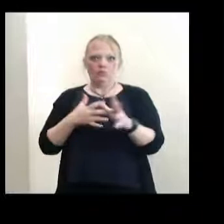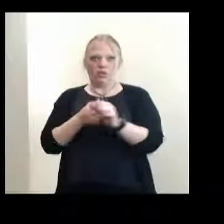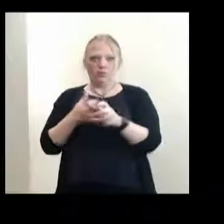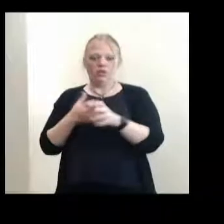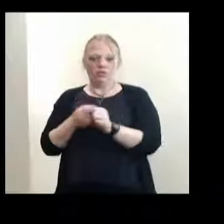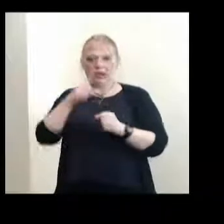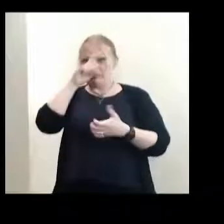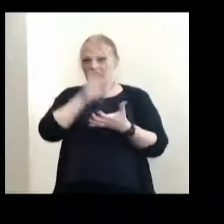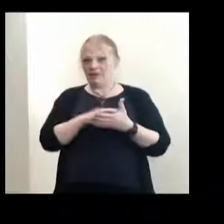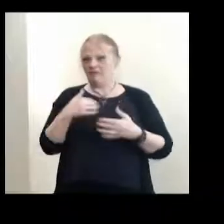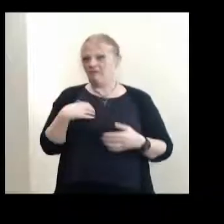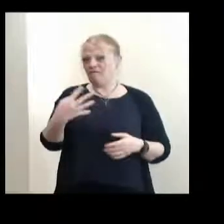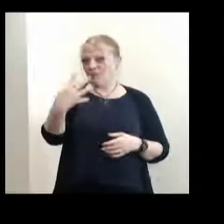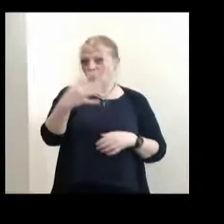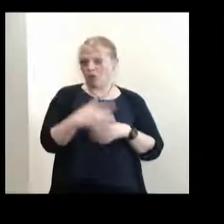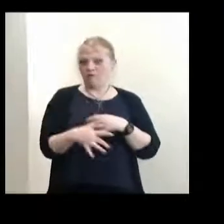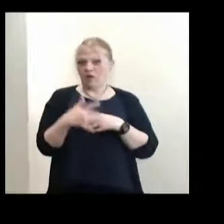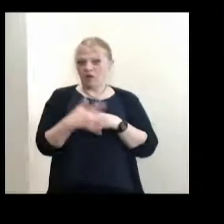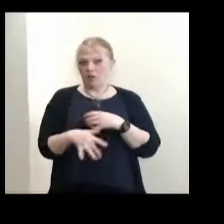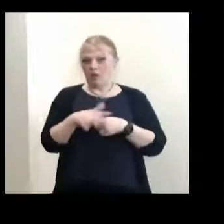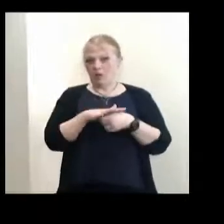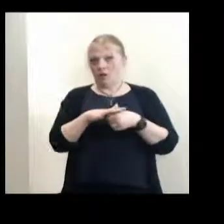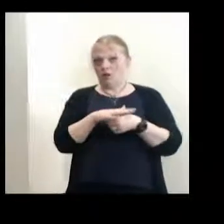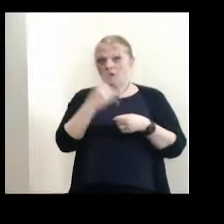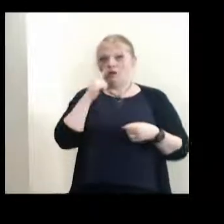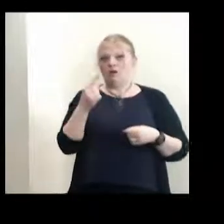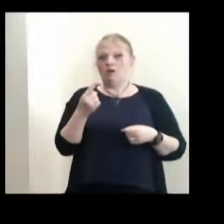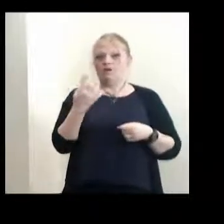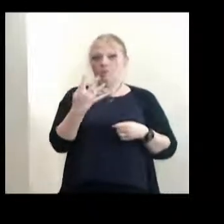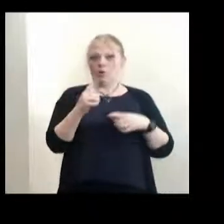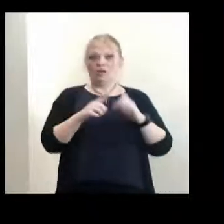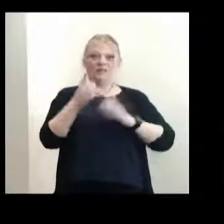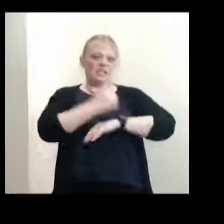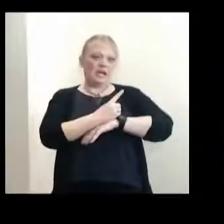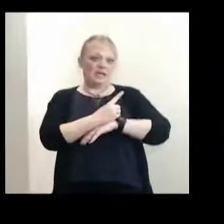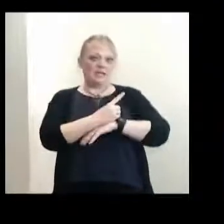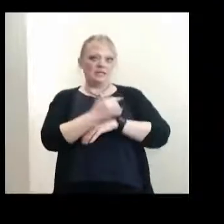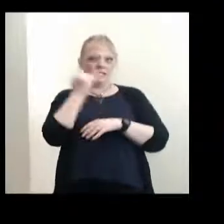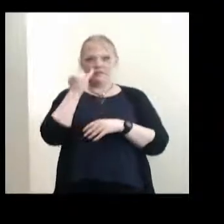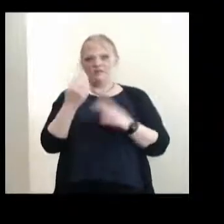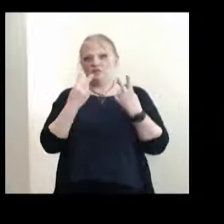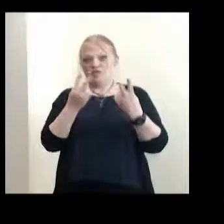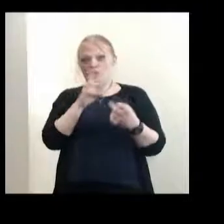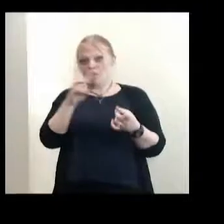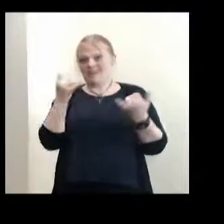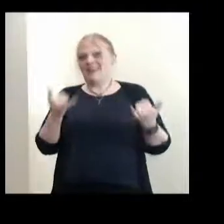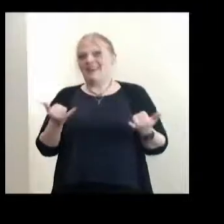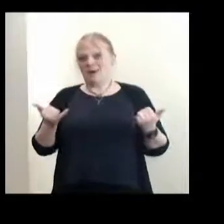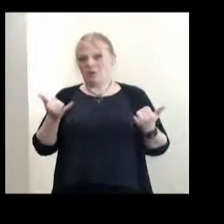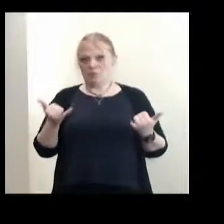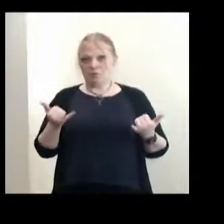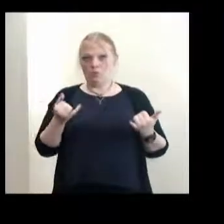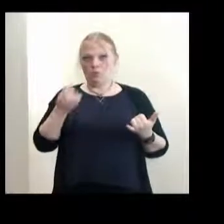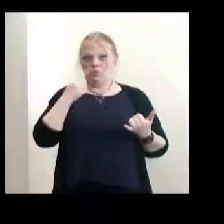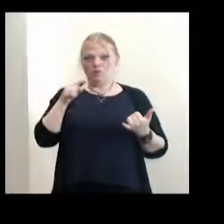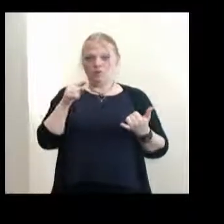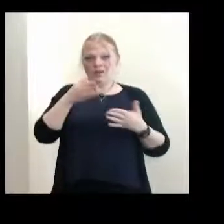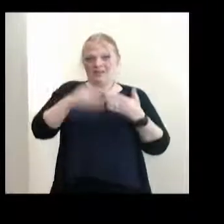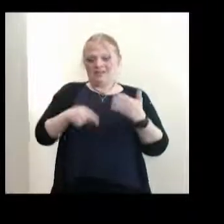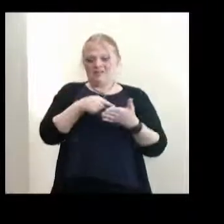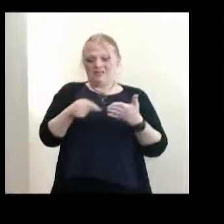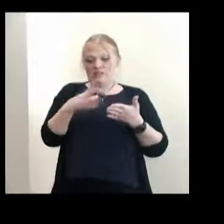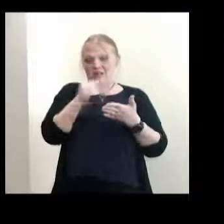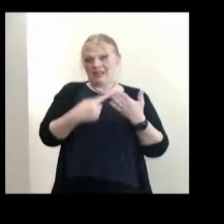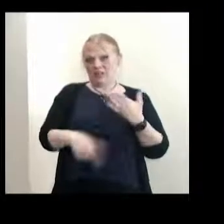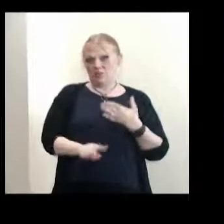believe there's 4 sites that are available for 4 different days if you went to that right now for the end of this week and next